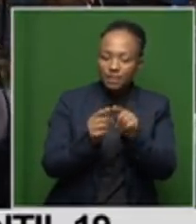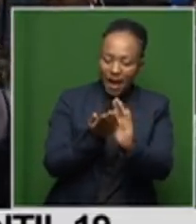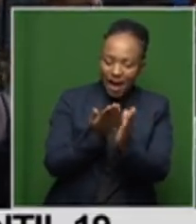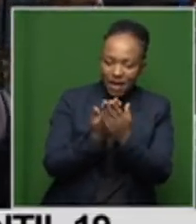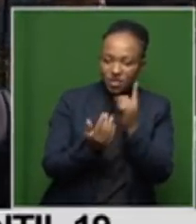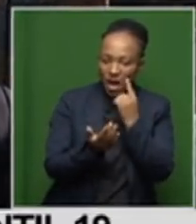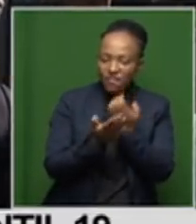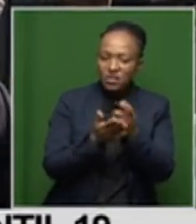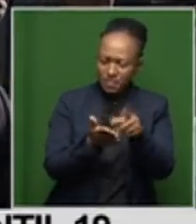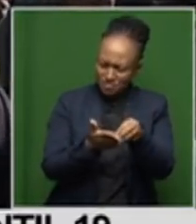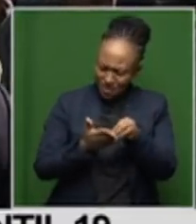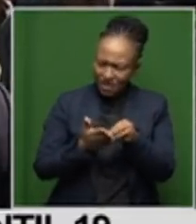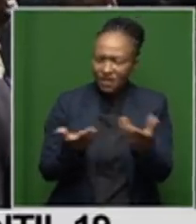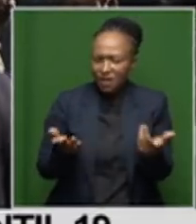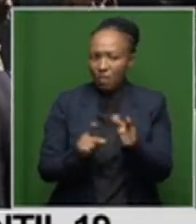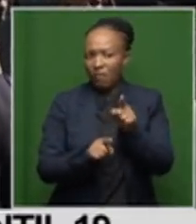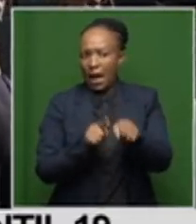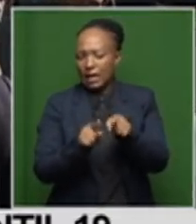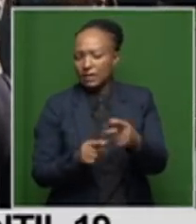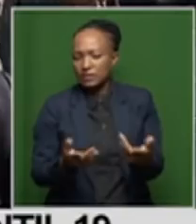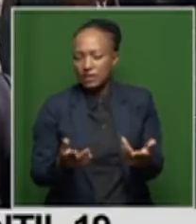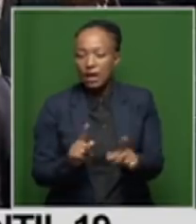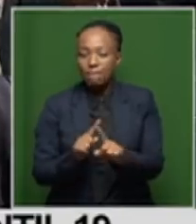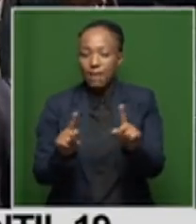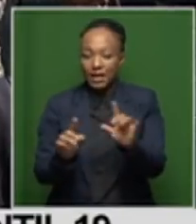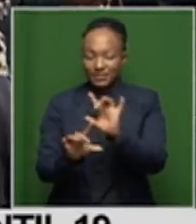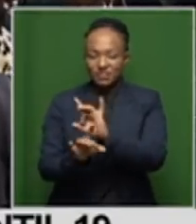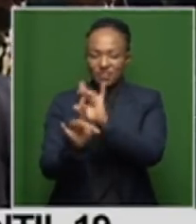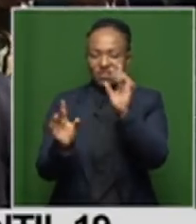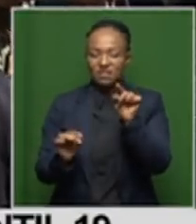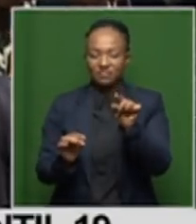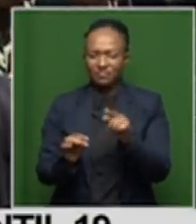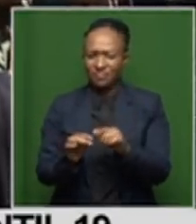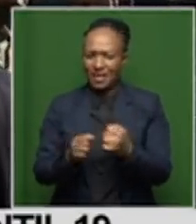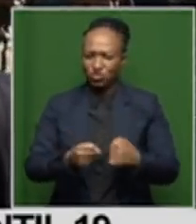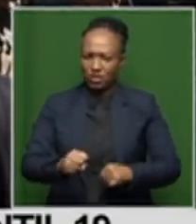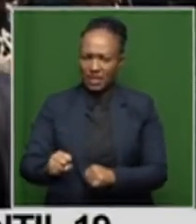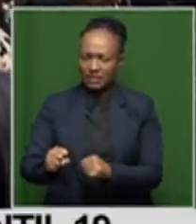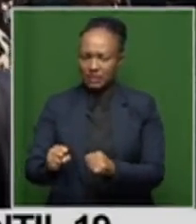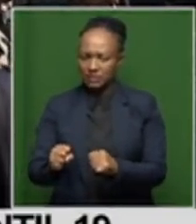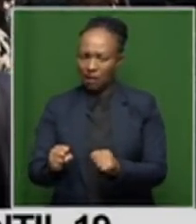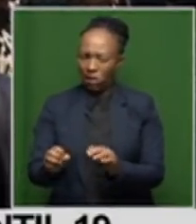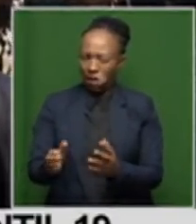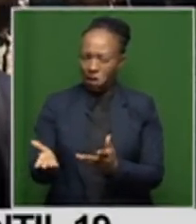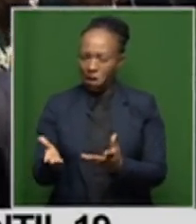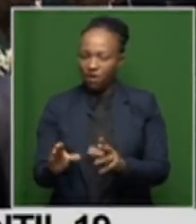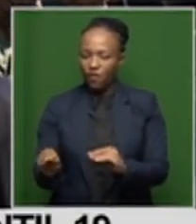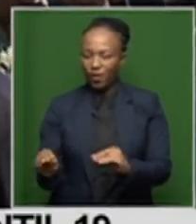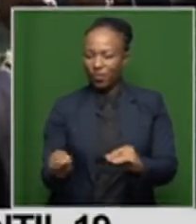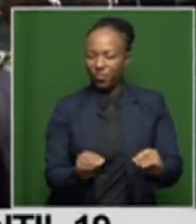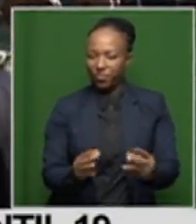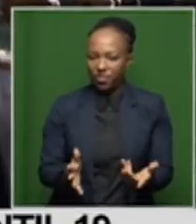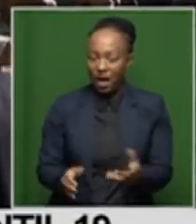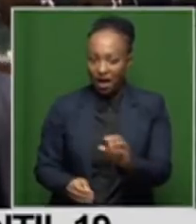prove the allegations that they are making. But it is clear that the tactic is once again to delay. But what is key